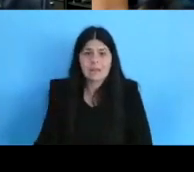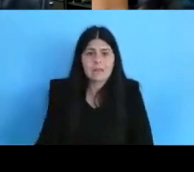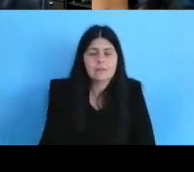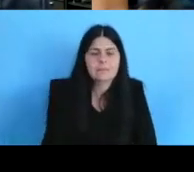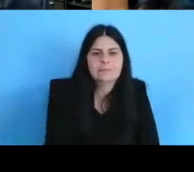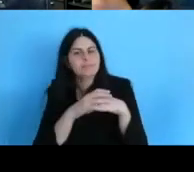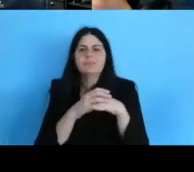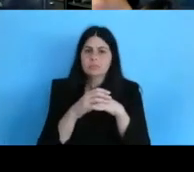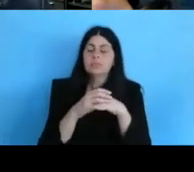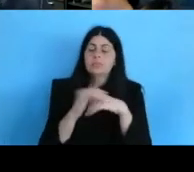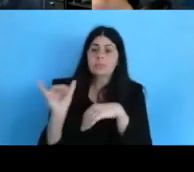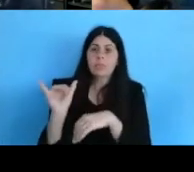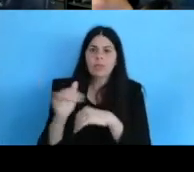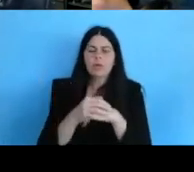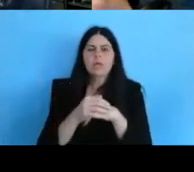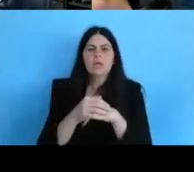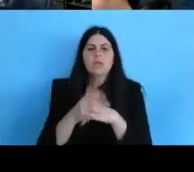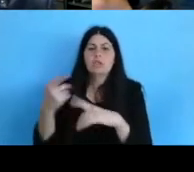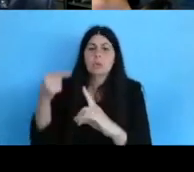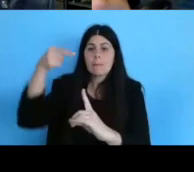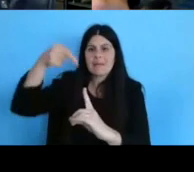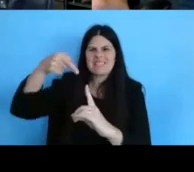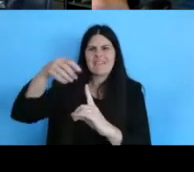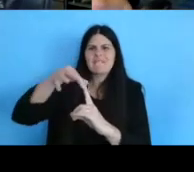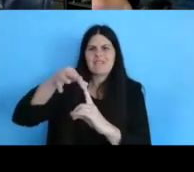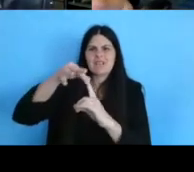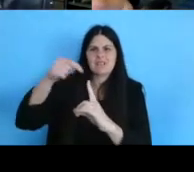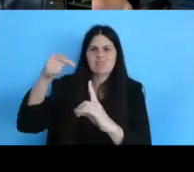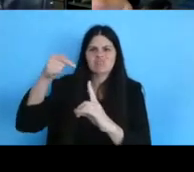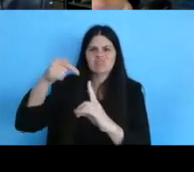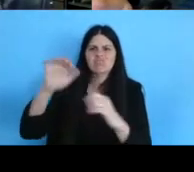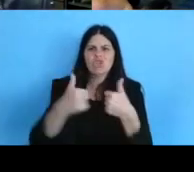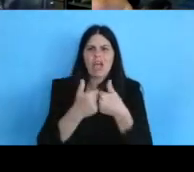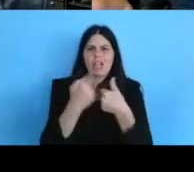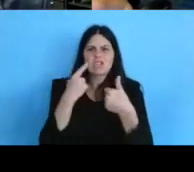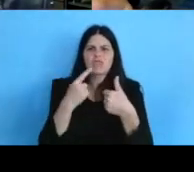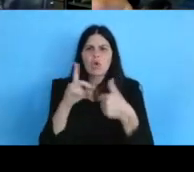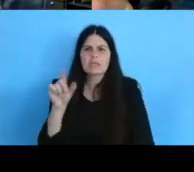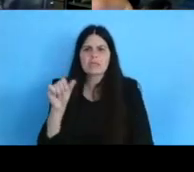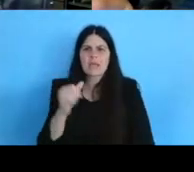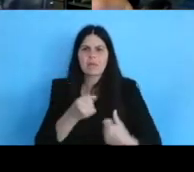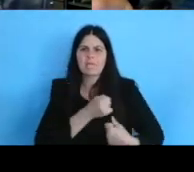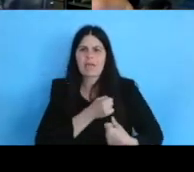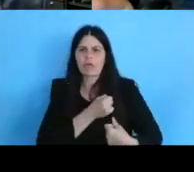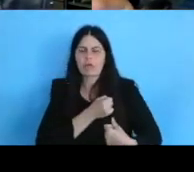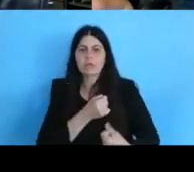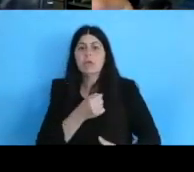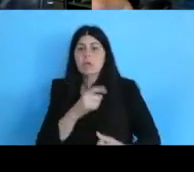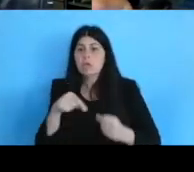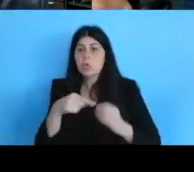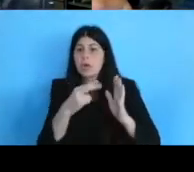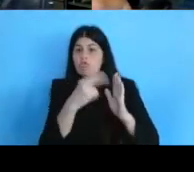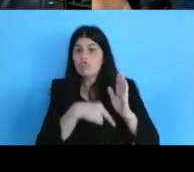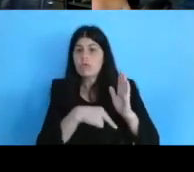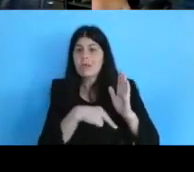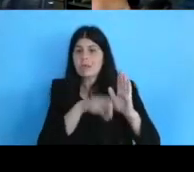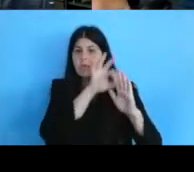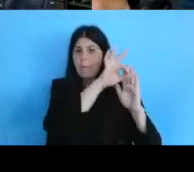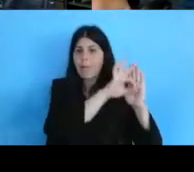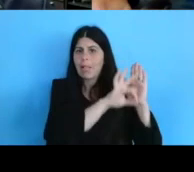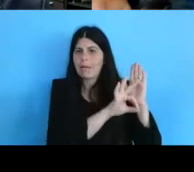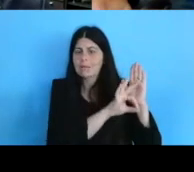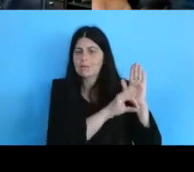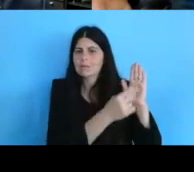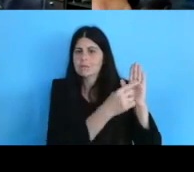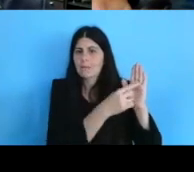Okay, thanks. Specific challenges for disabled veterans. Again, as you read the bullets,